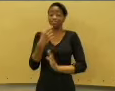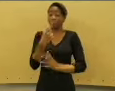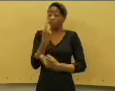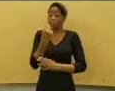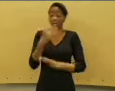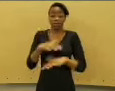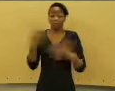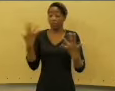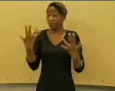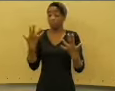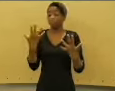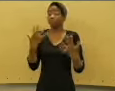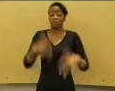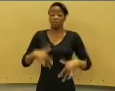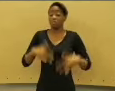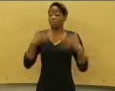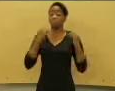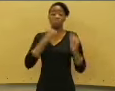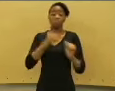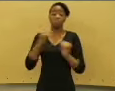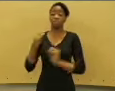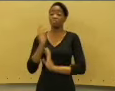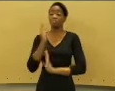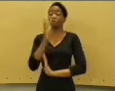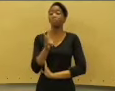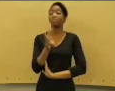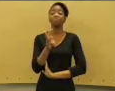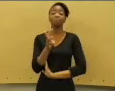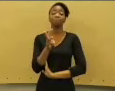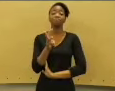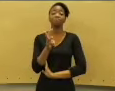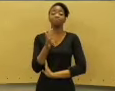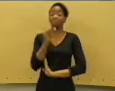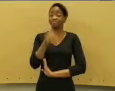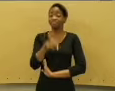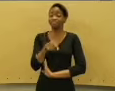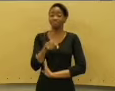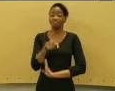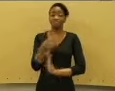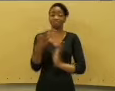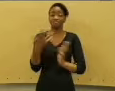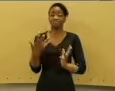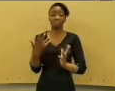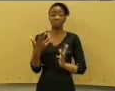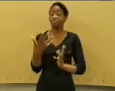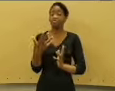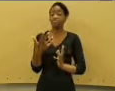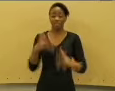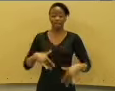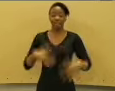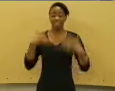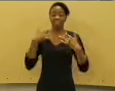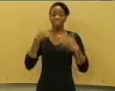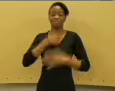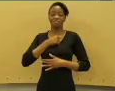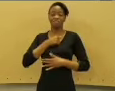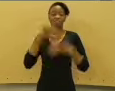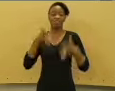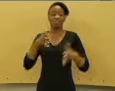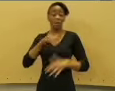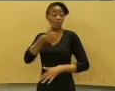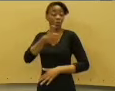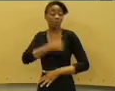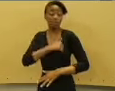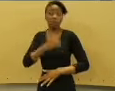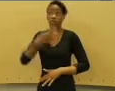linen savers and incontinence pads and catheters, saying, okay, so this is your life and good luck and God